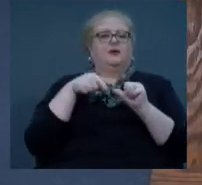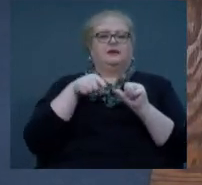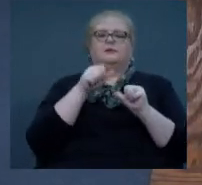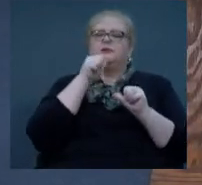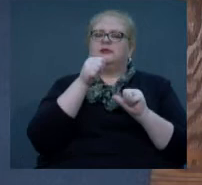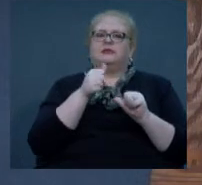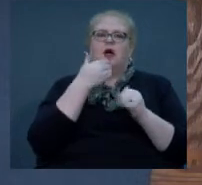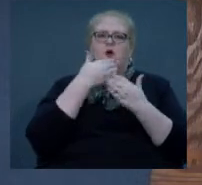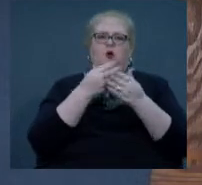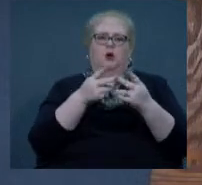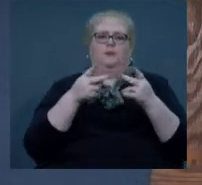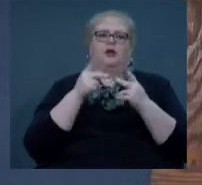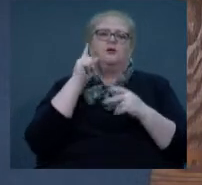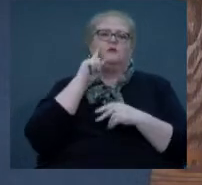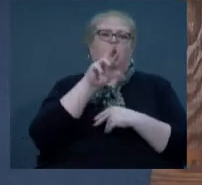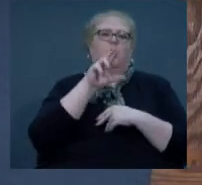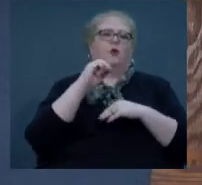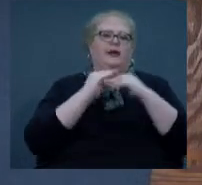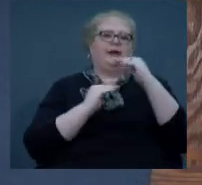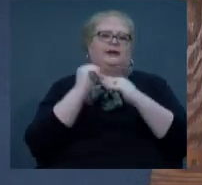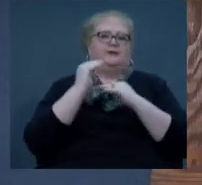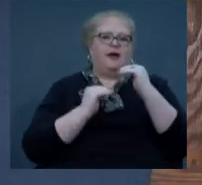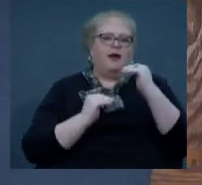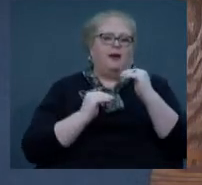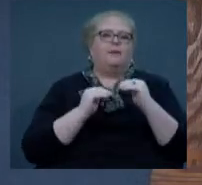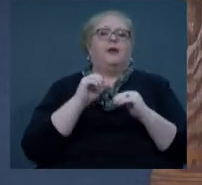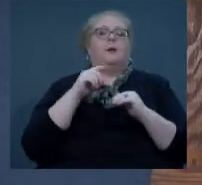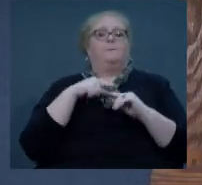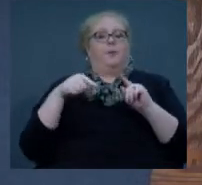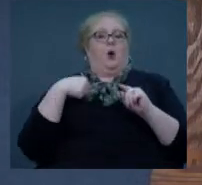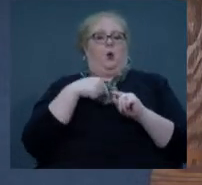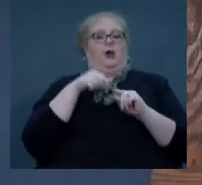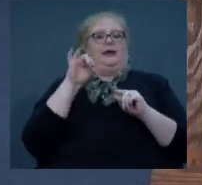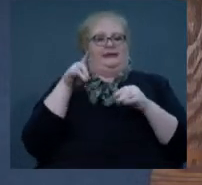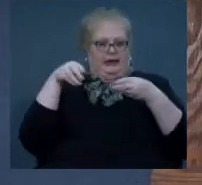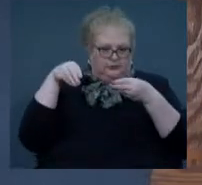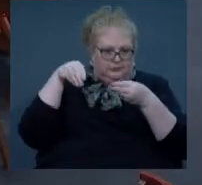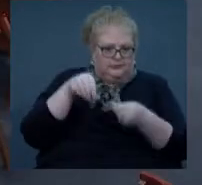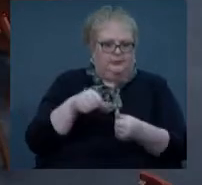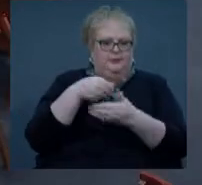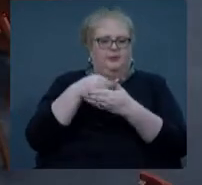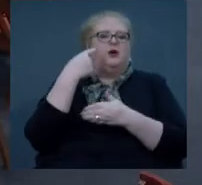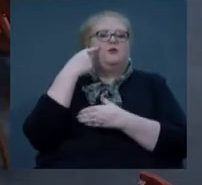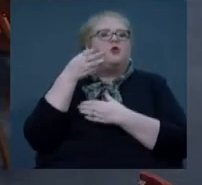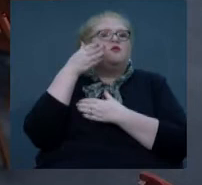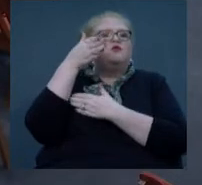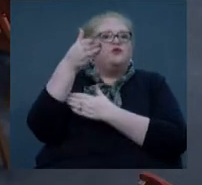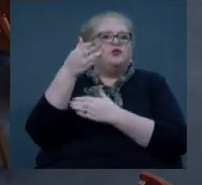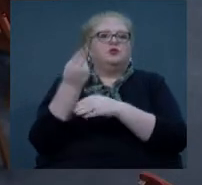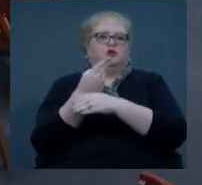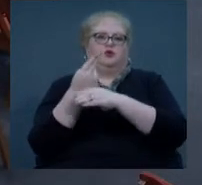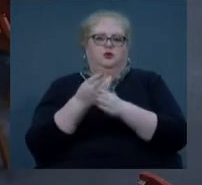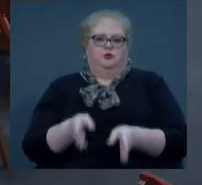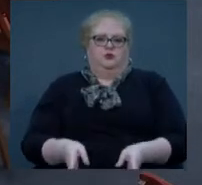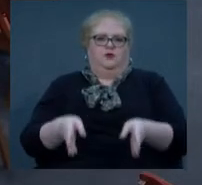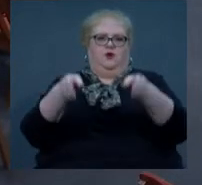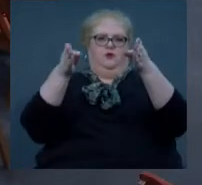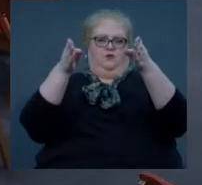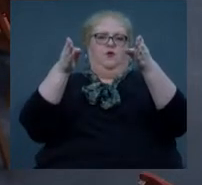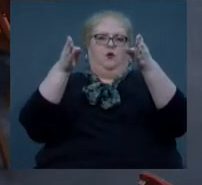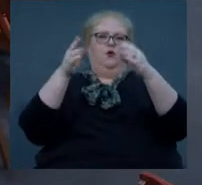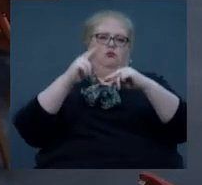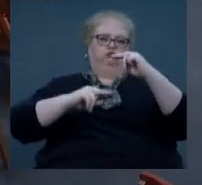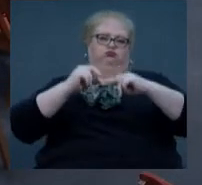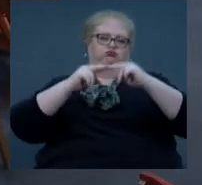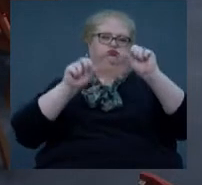redevelopment, and there's been significant expense below grade to prepare it for future vertical construction. So happy